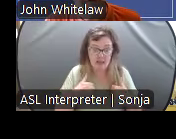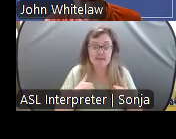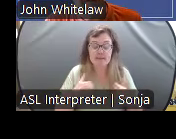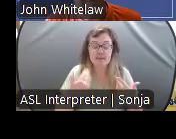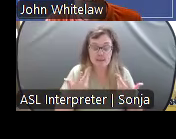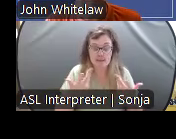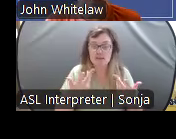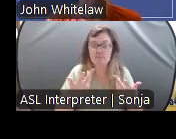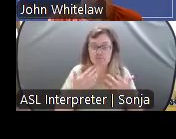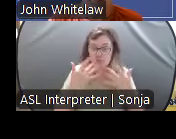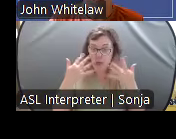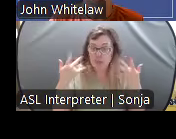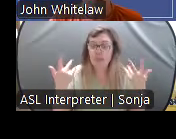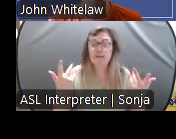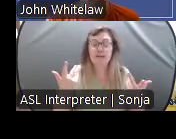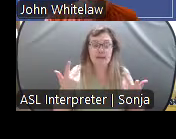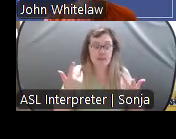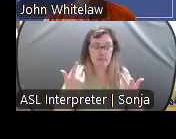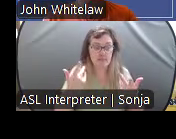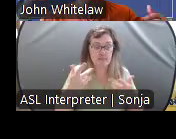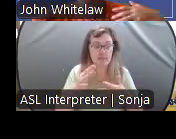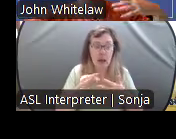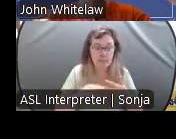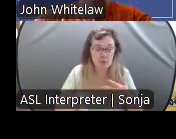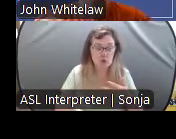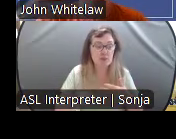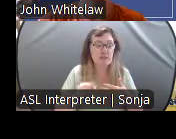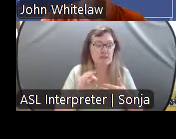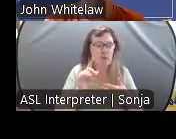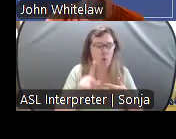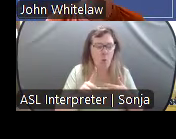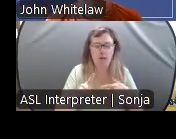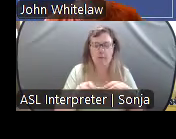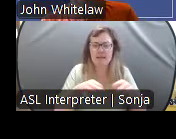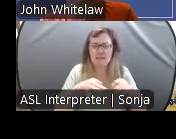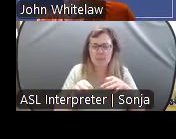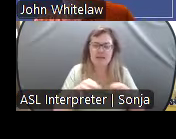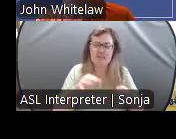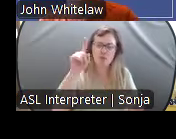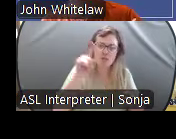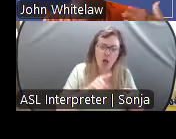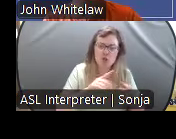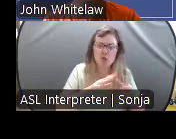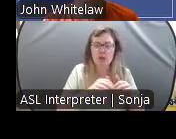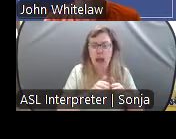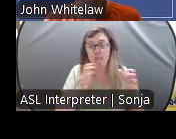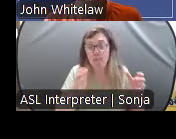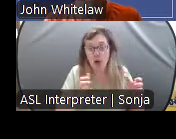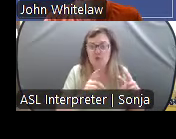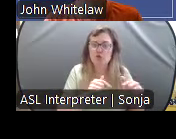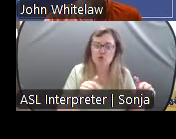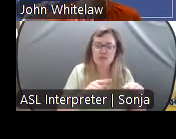pieces. One of called is retirement age and benefit reduction. It talks through how much the reduction is depending on what age you take